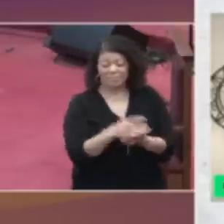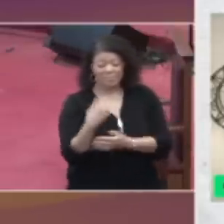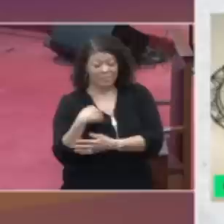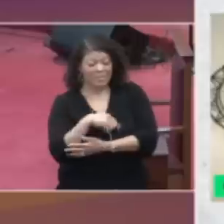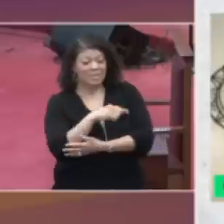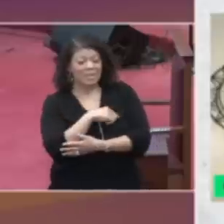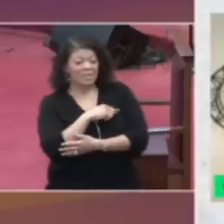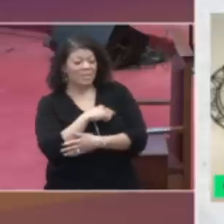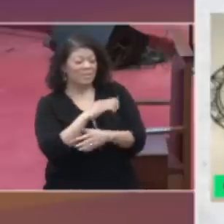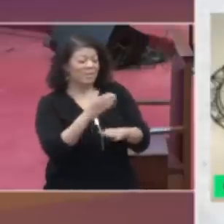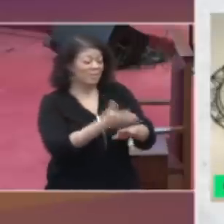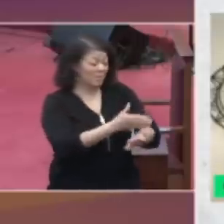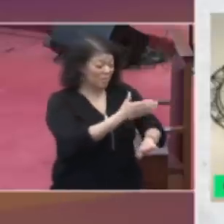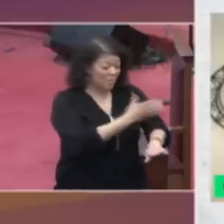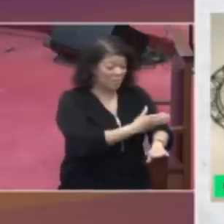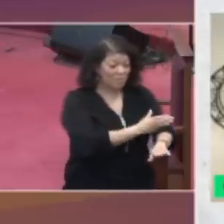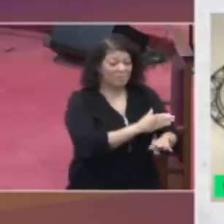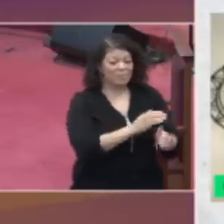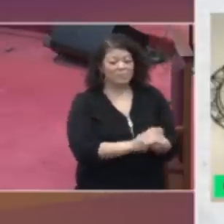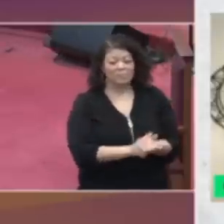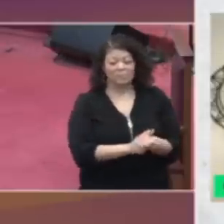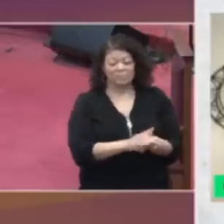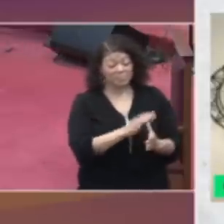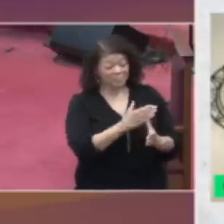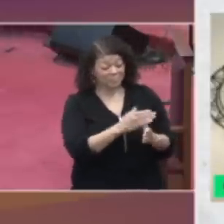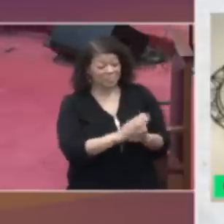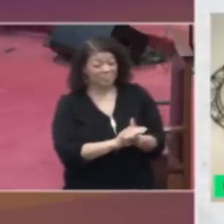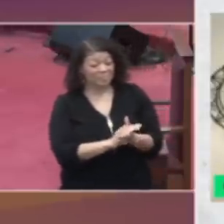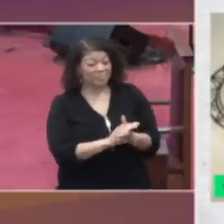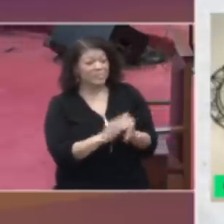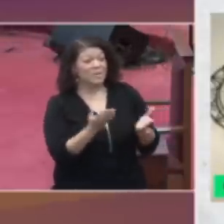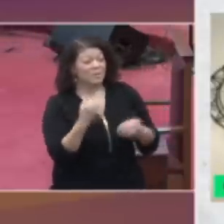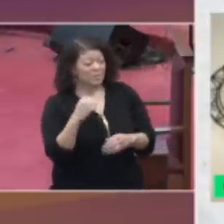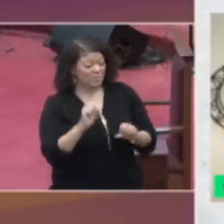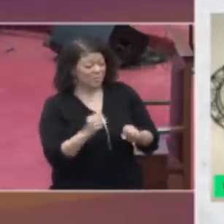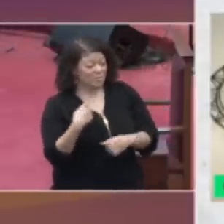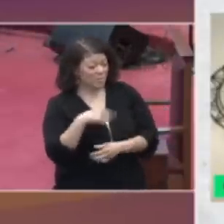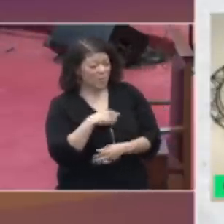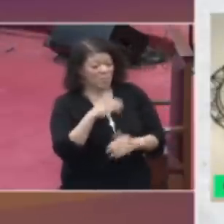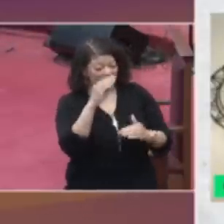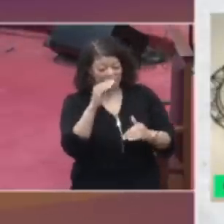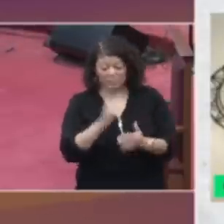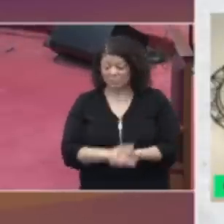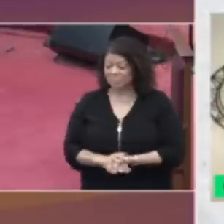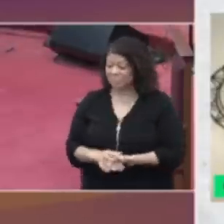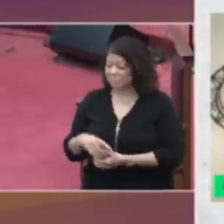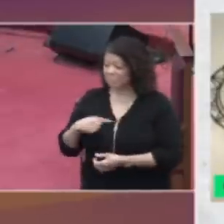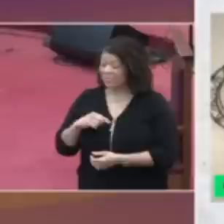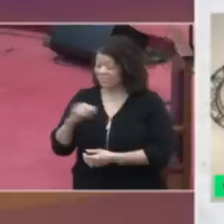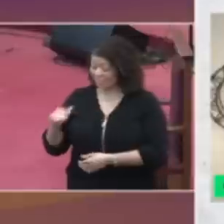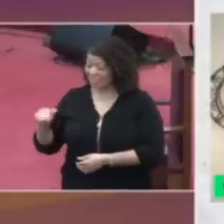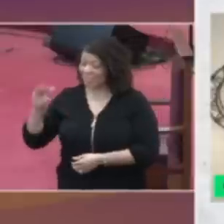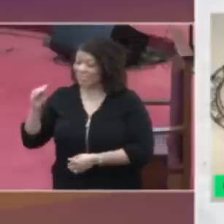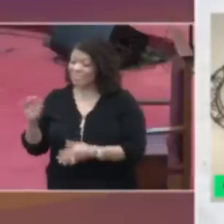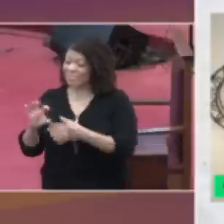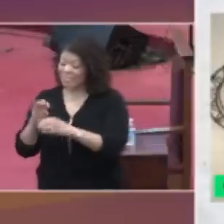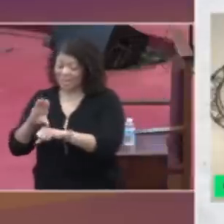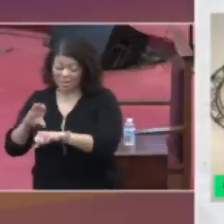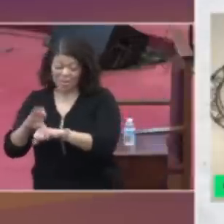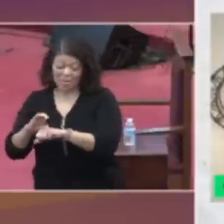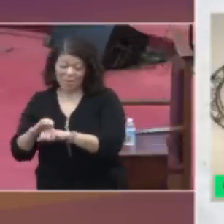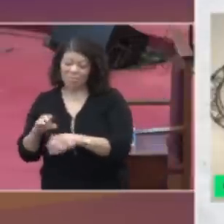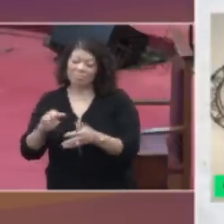are expanding. So share with us what we can expect. Yeah, so, you know, I grew up in church, right? So I started singing